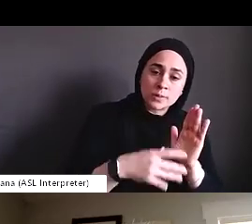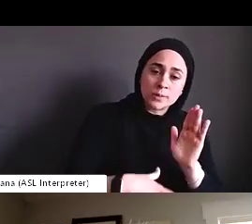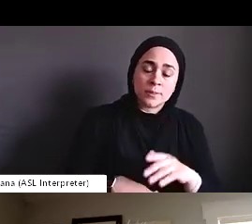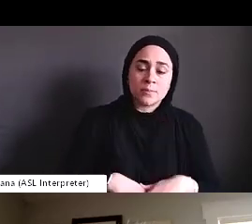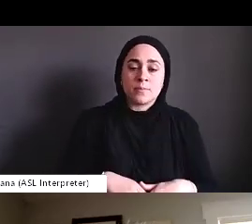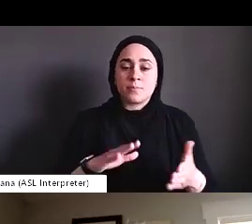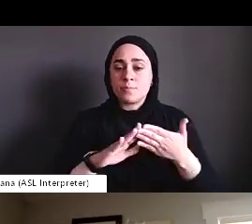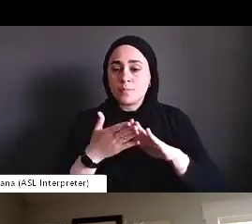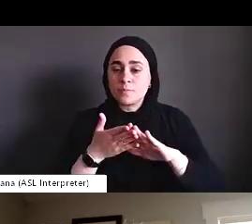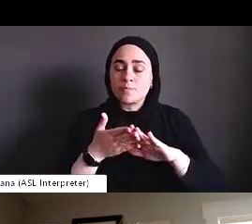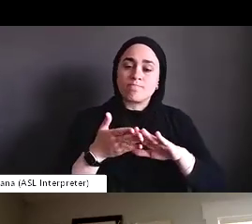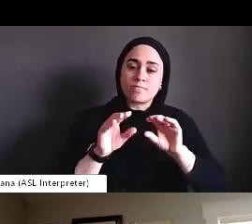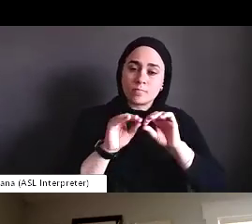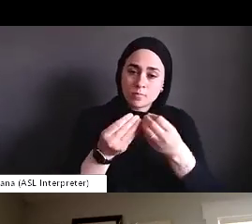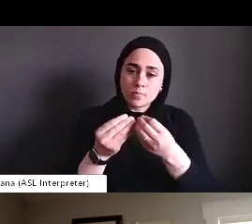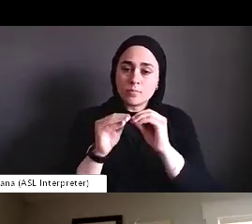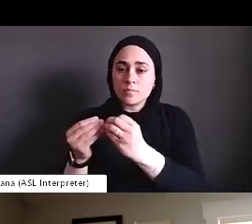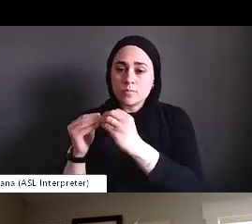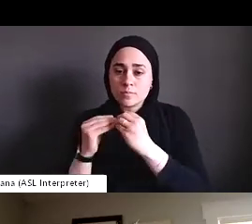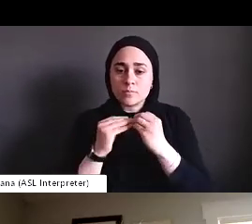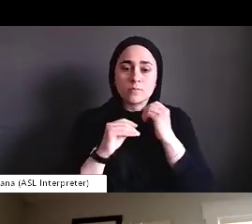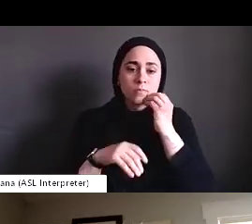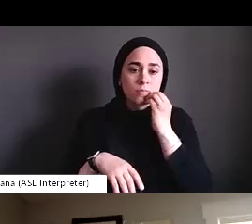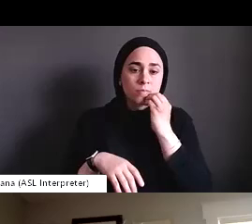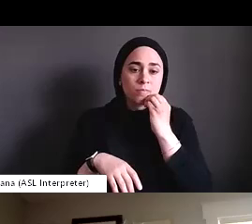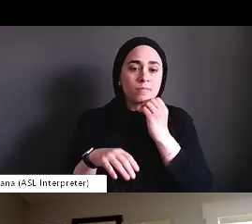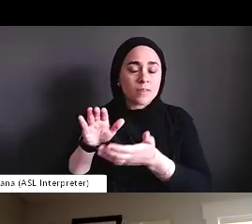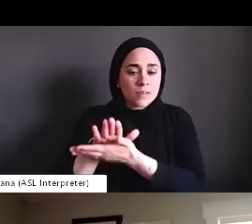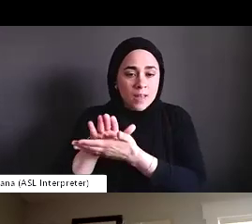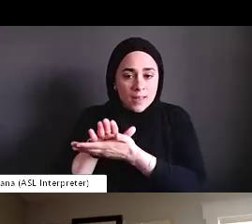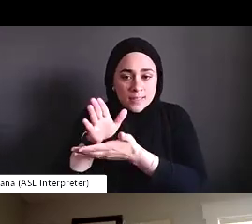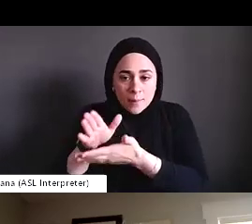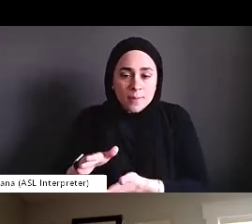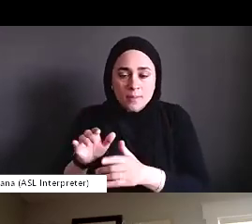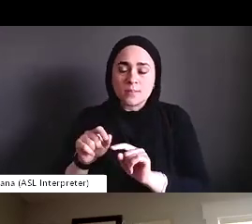community organizations, academics,